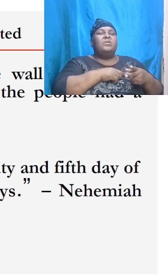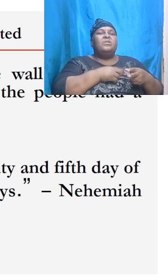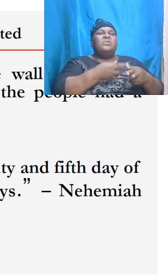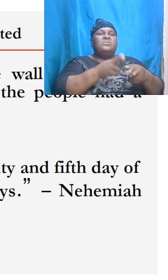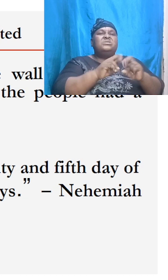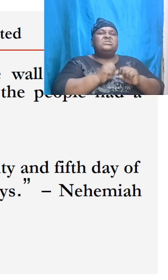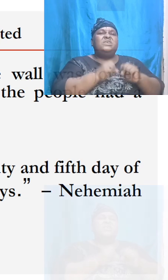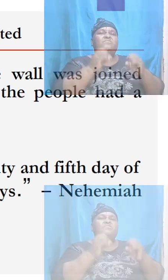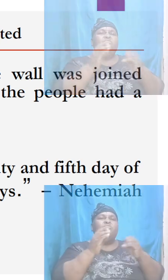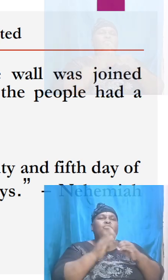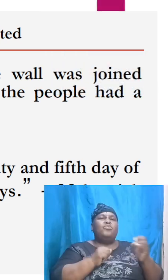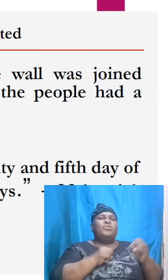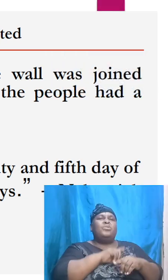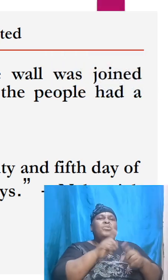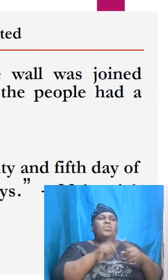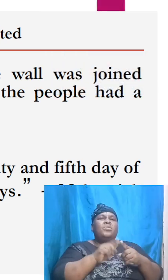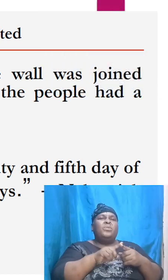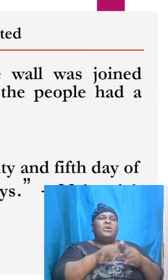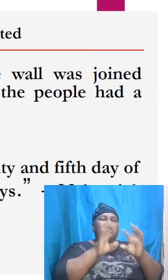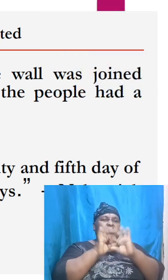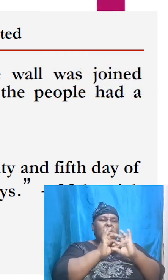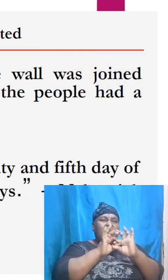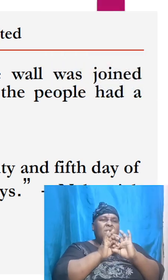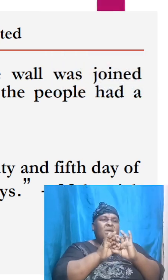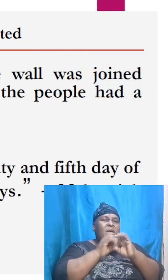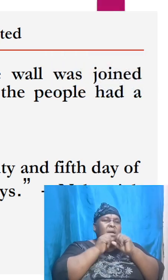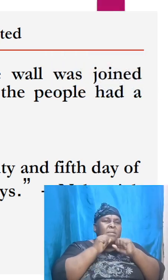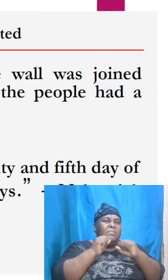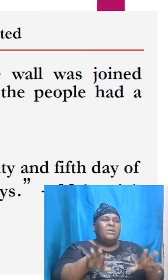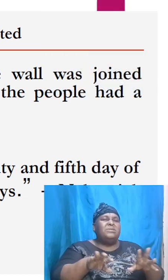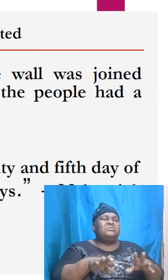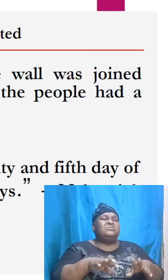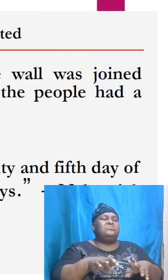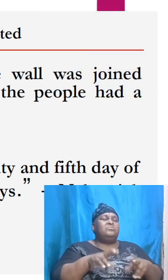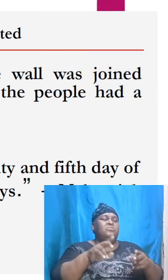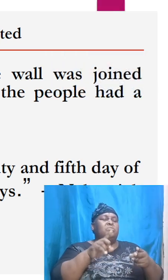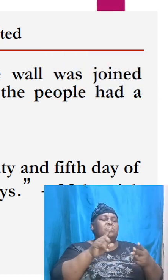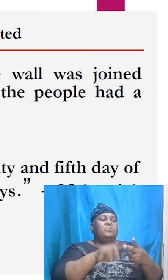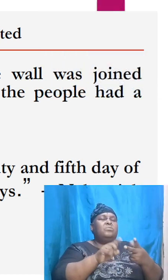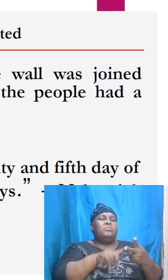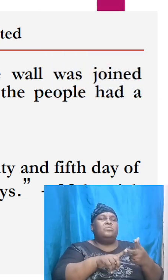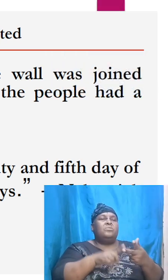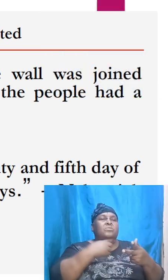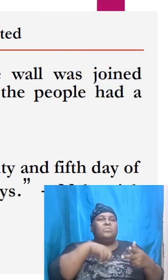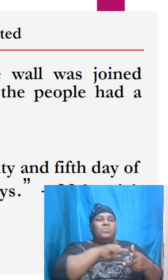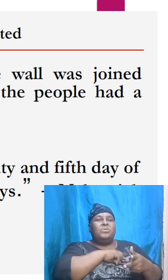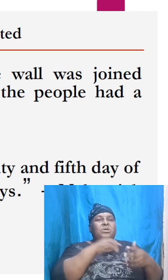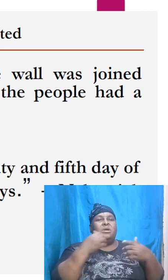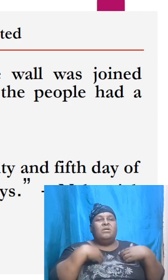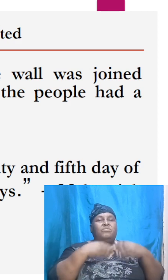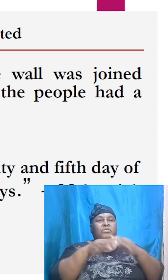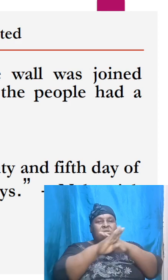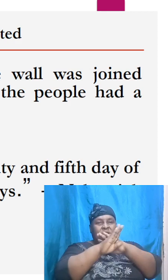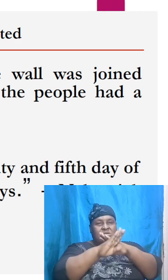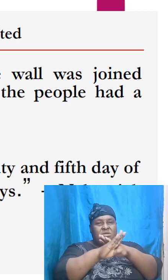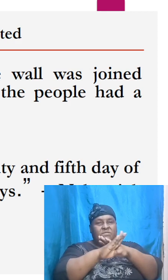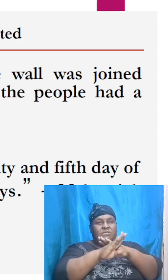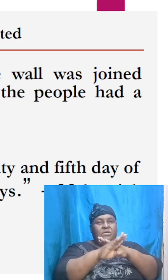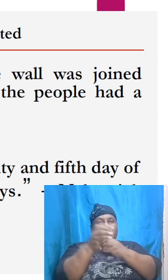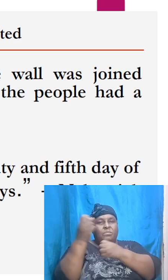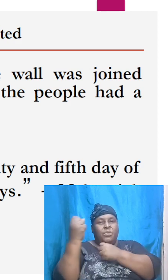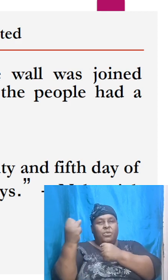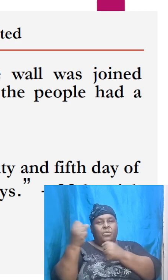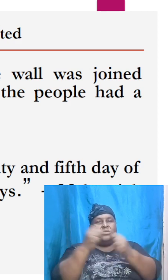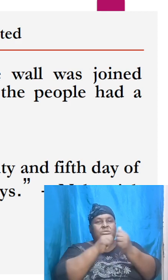So, blessing number one was simply the fact that we have protective power together. United together, we